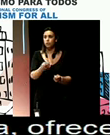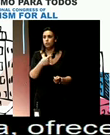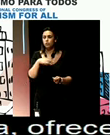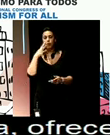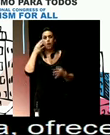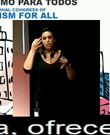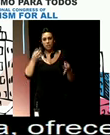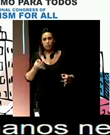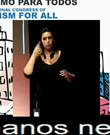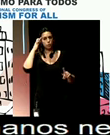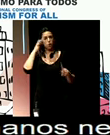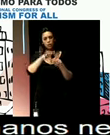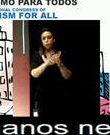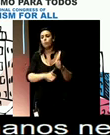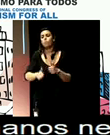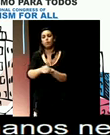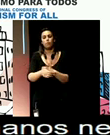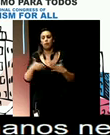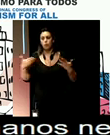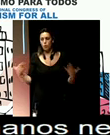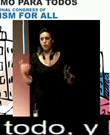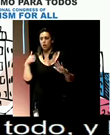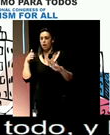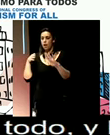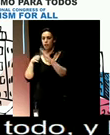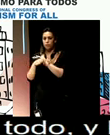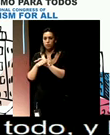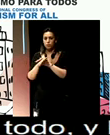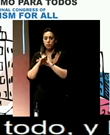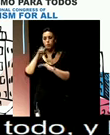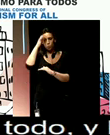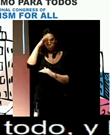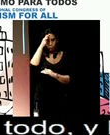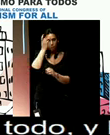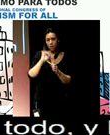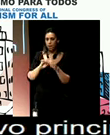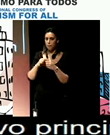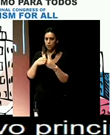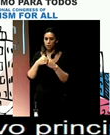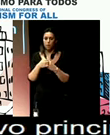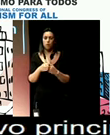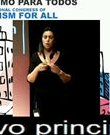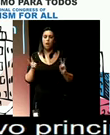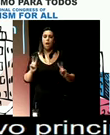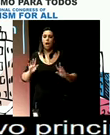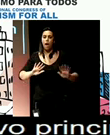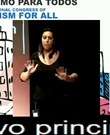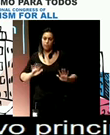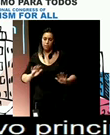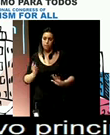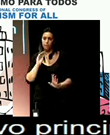What we intend and our aim is to offer access to culture and